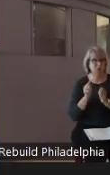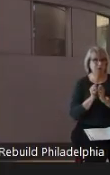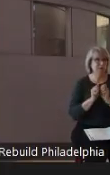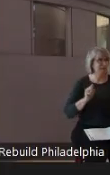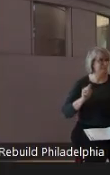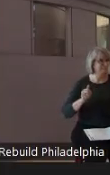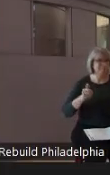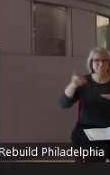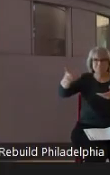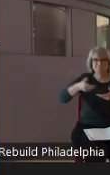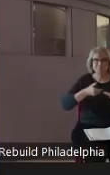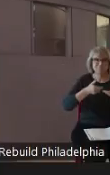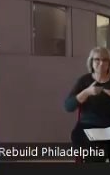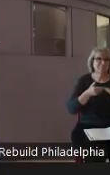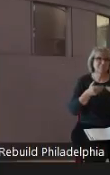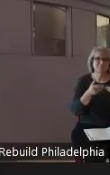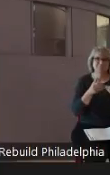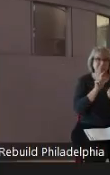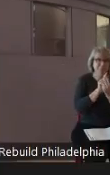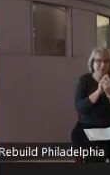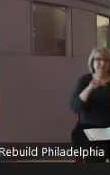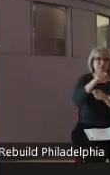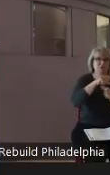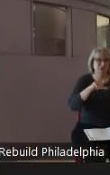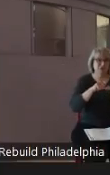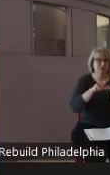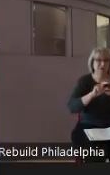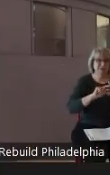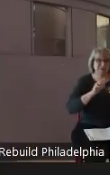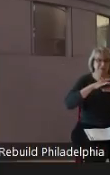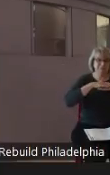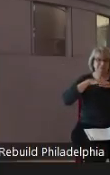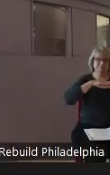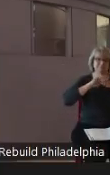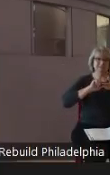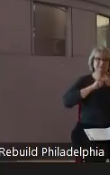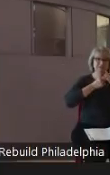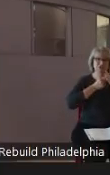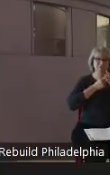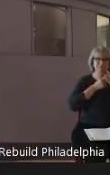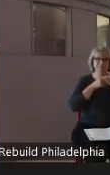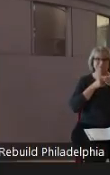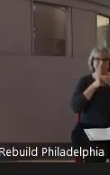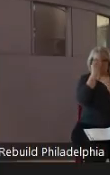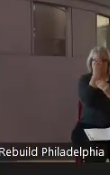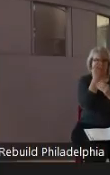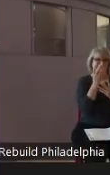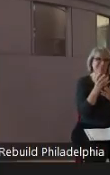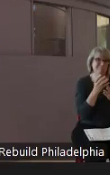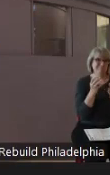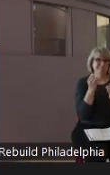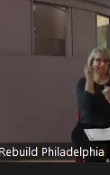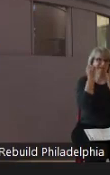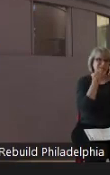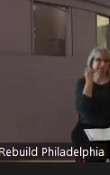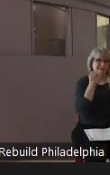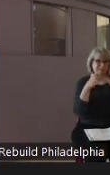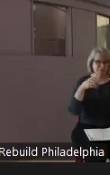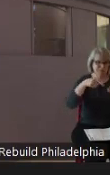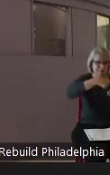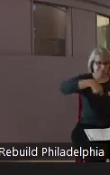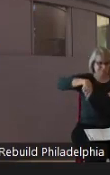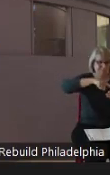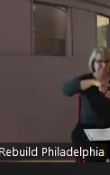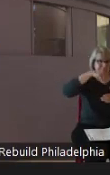greet. We then shared some initial ideas for the indoor spaces during the kickoff design workshop in